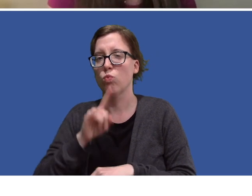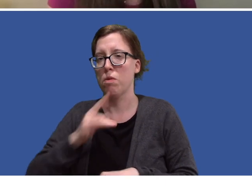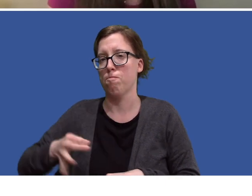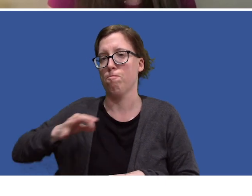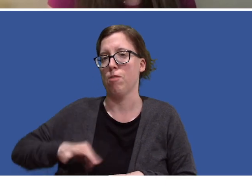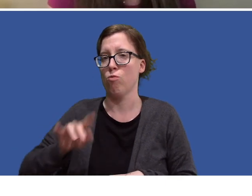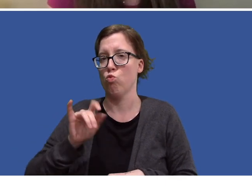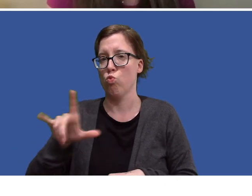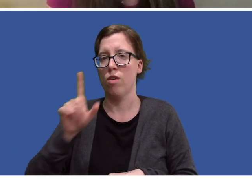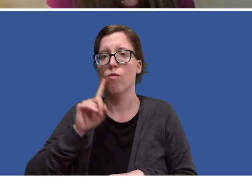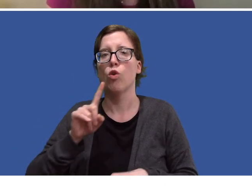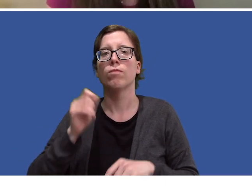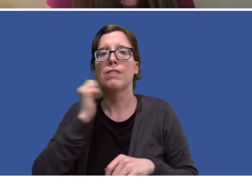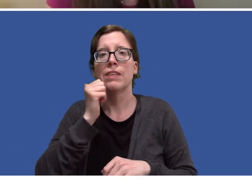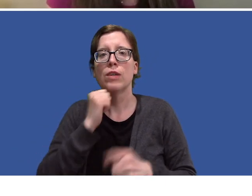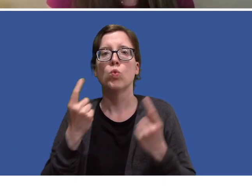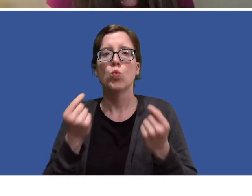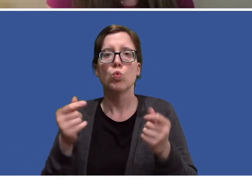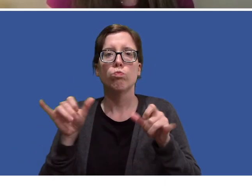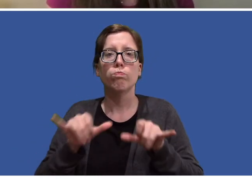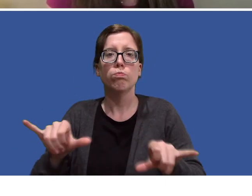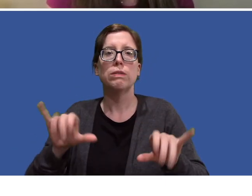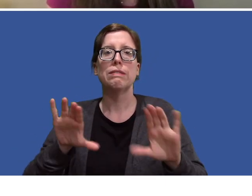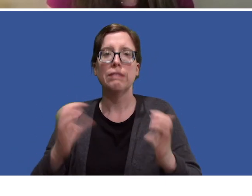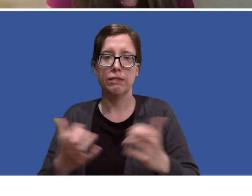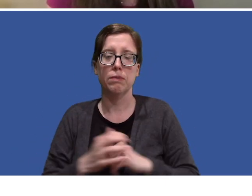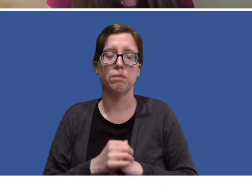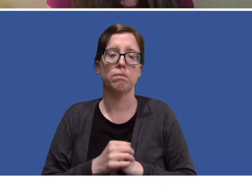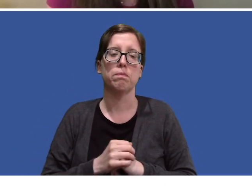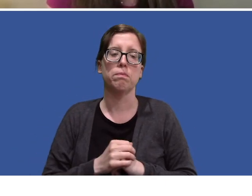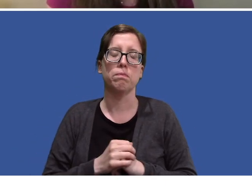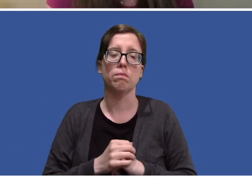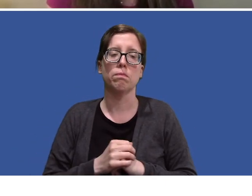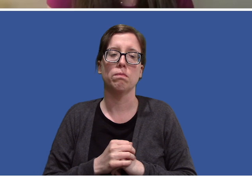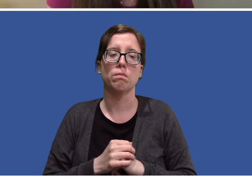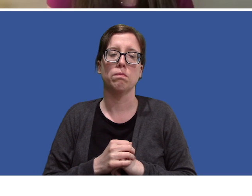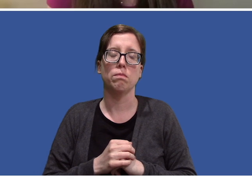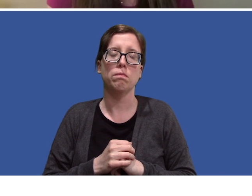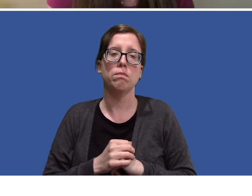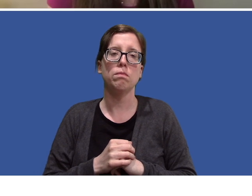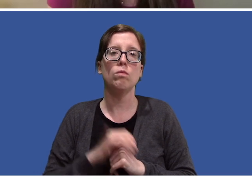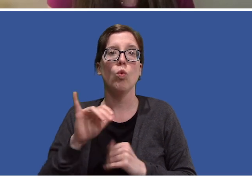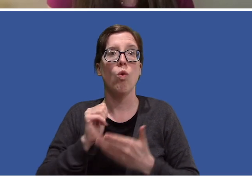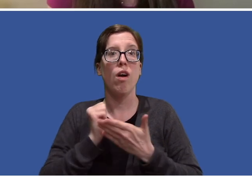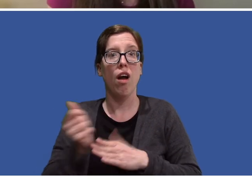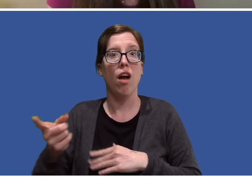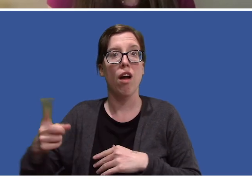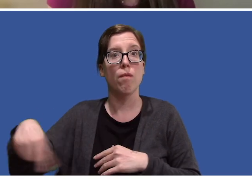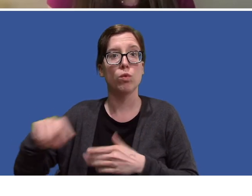Also helping the student learn how to use a visual to plot out an assignment.